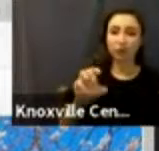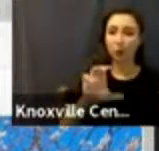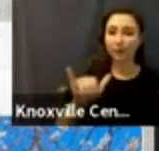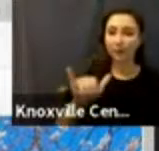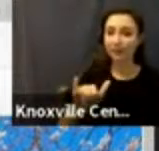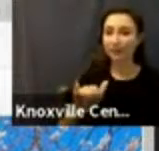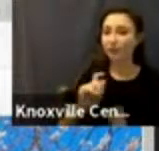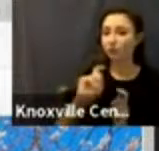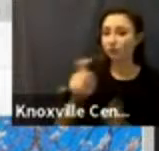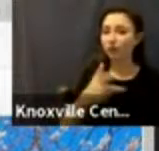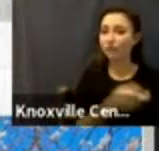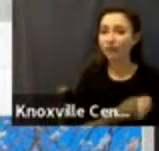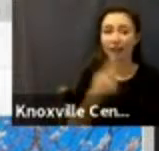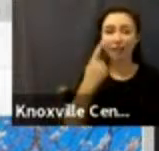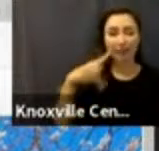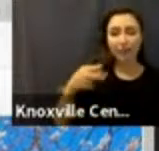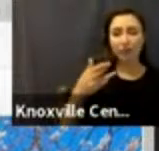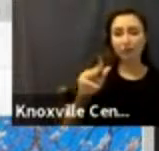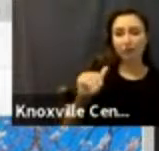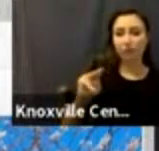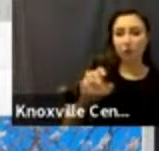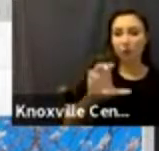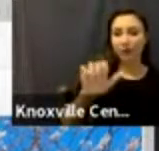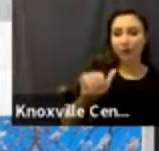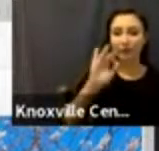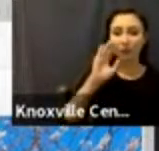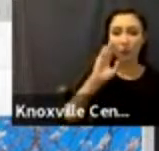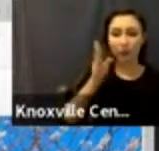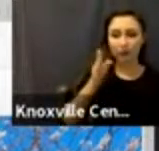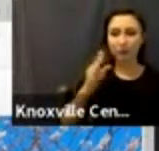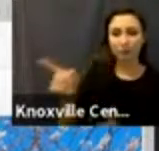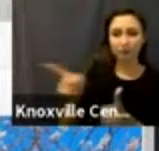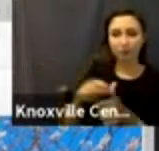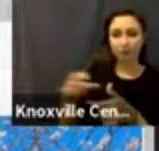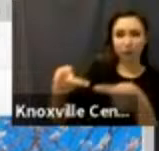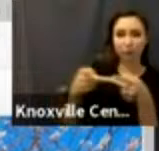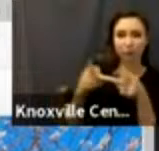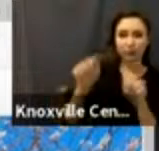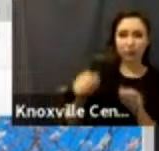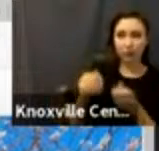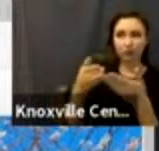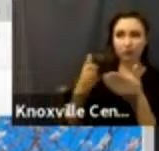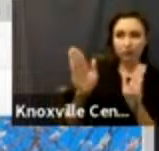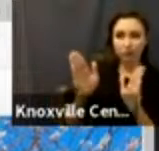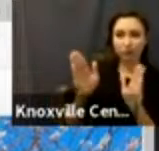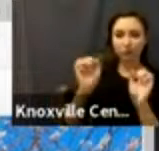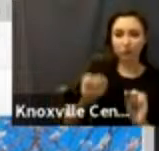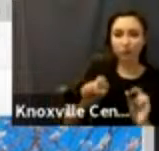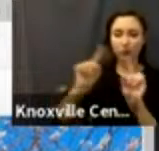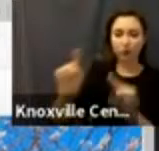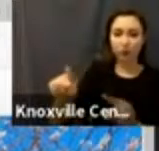be the first place to get vaccine and open that access up to folks in the general public.